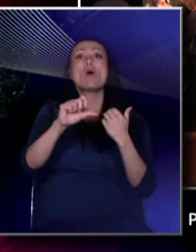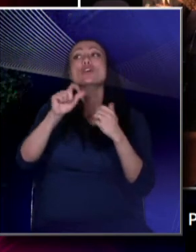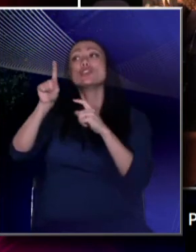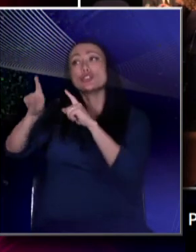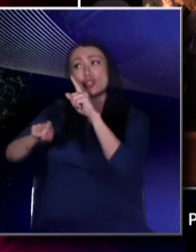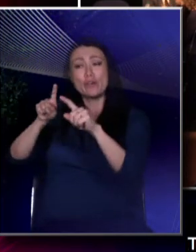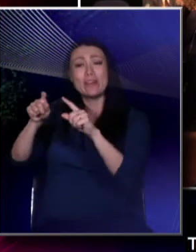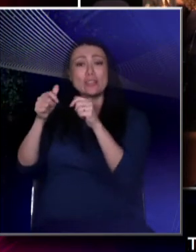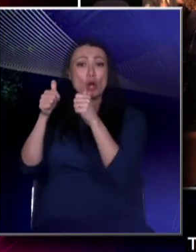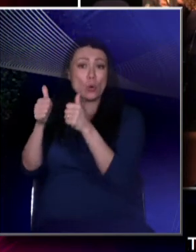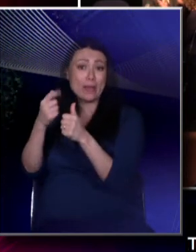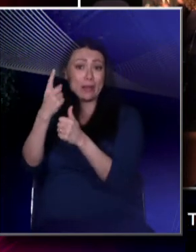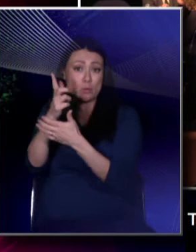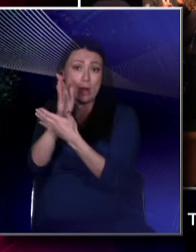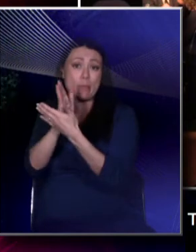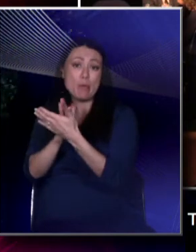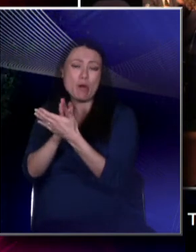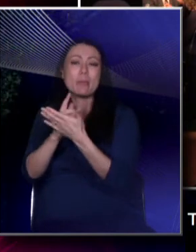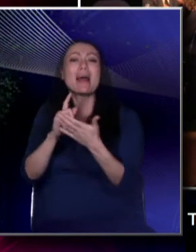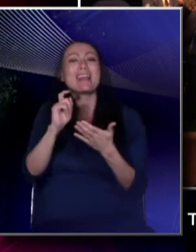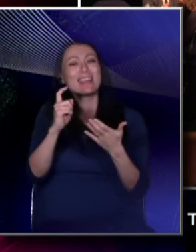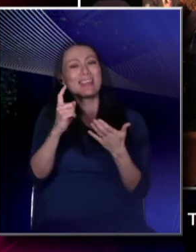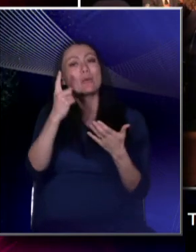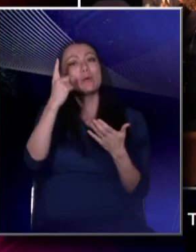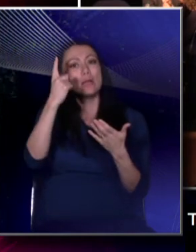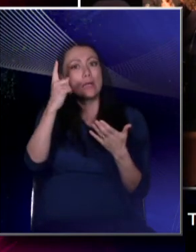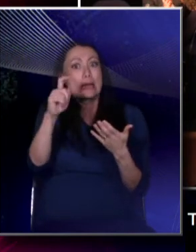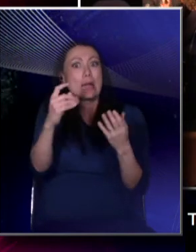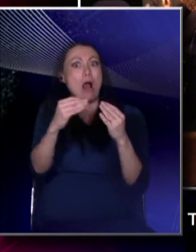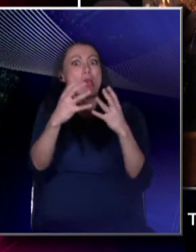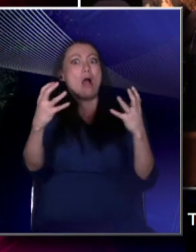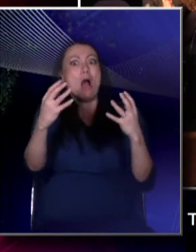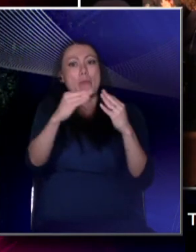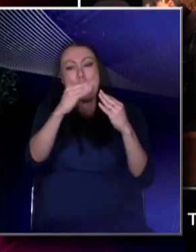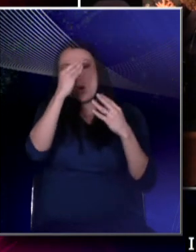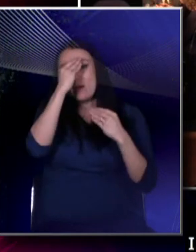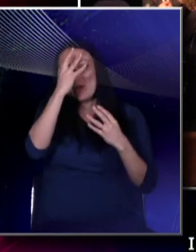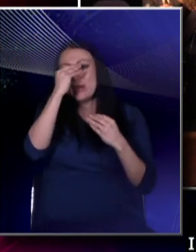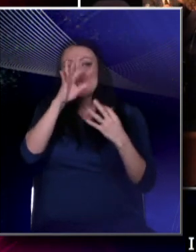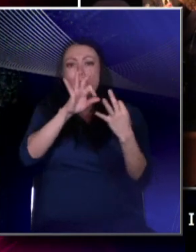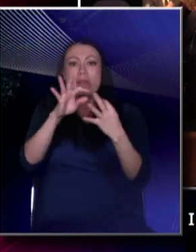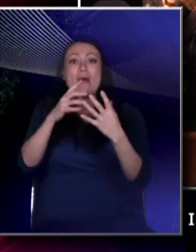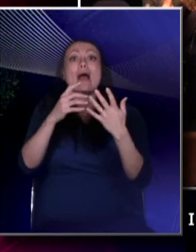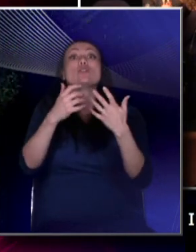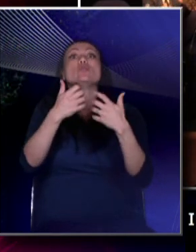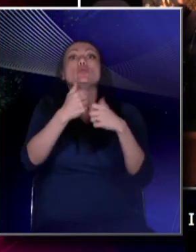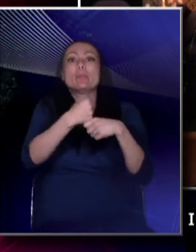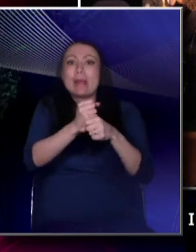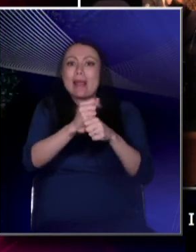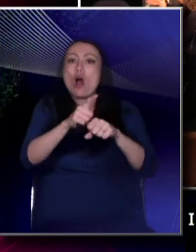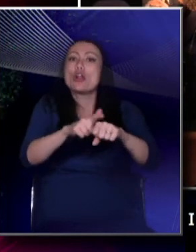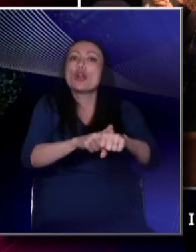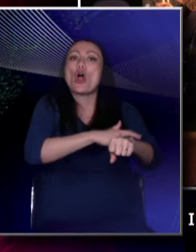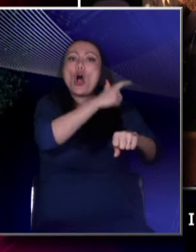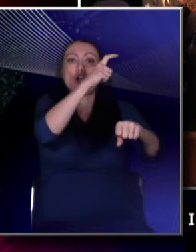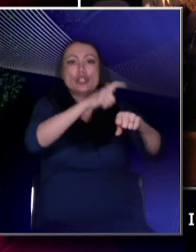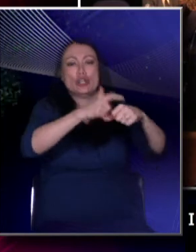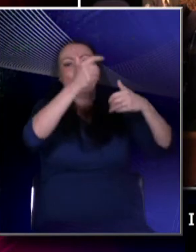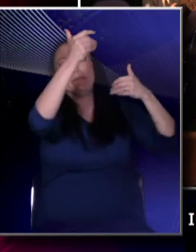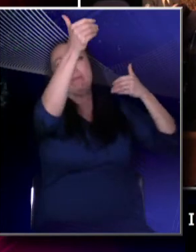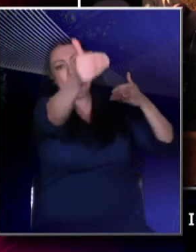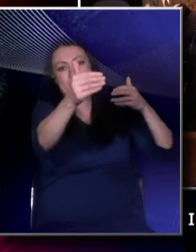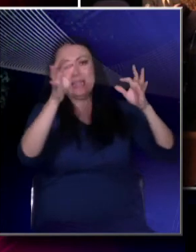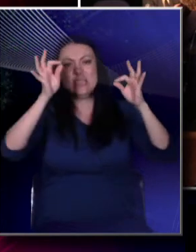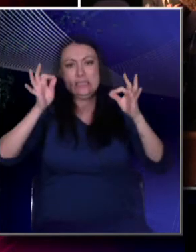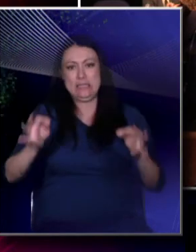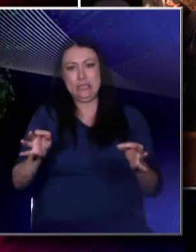piece of the puzzle. I think we need a lot more information and feedback to make a long-term decision. I'm right there with you, Dean. I